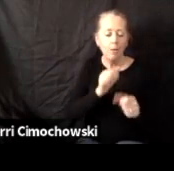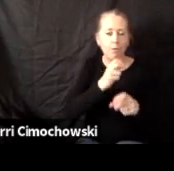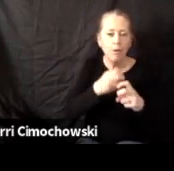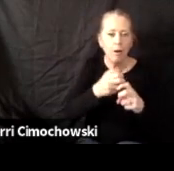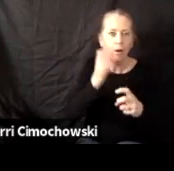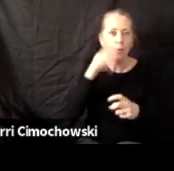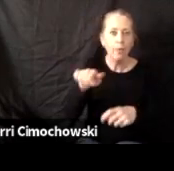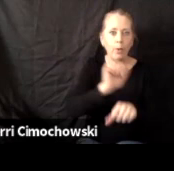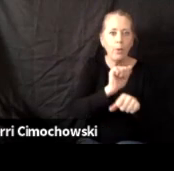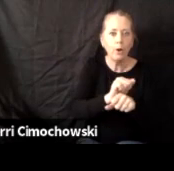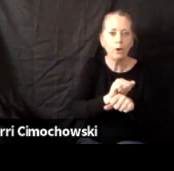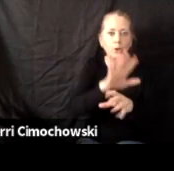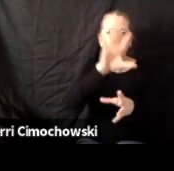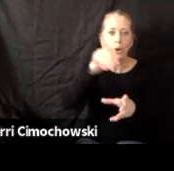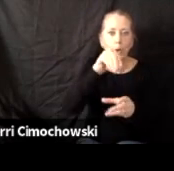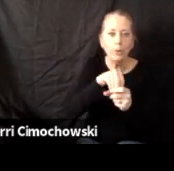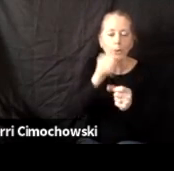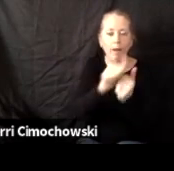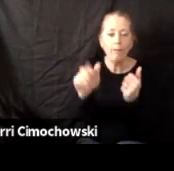It's a very good question.